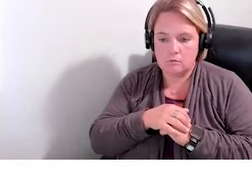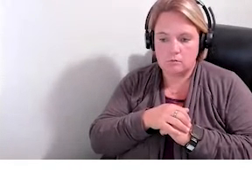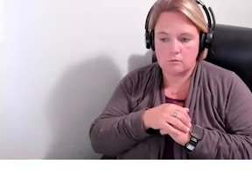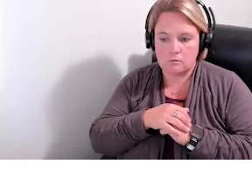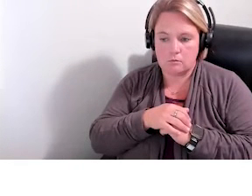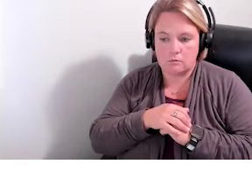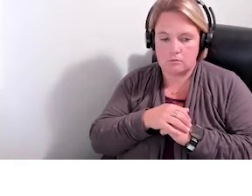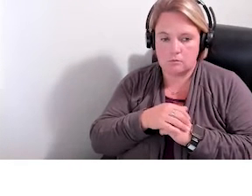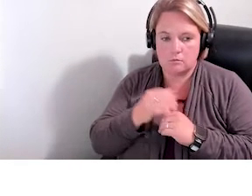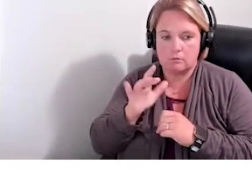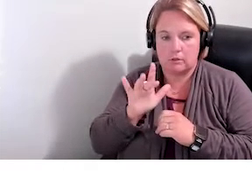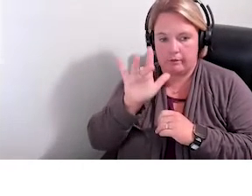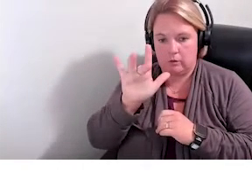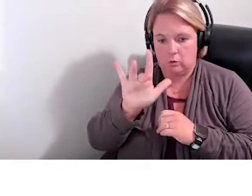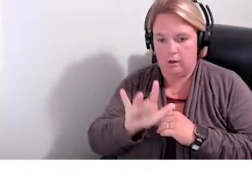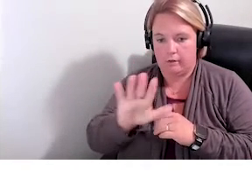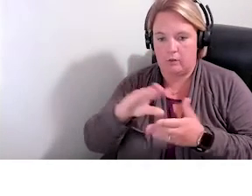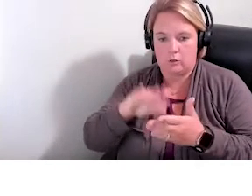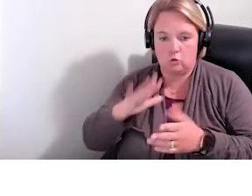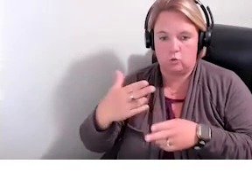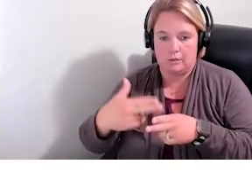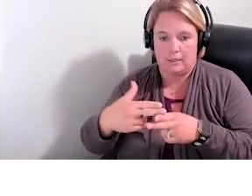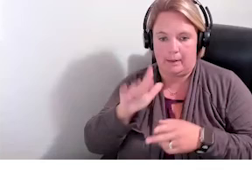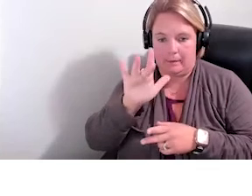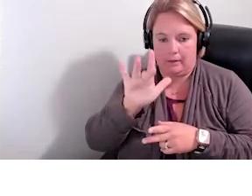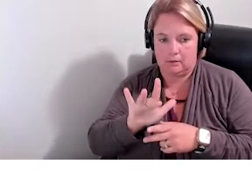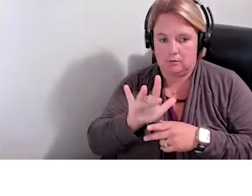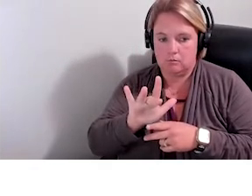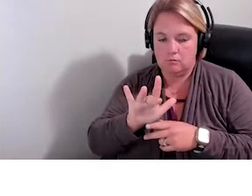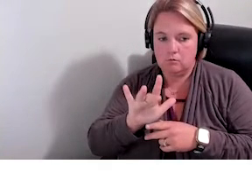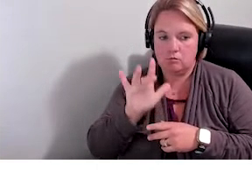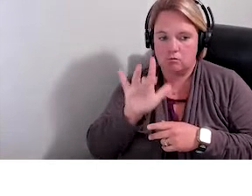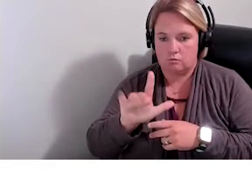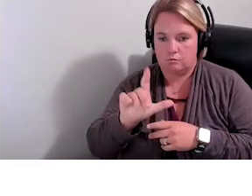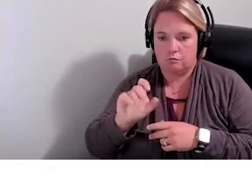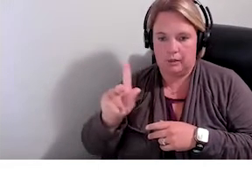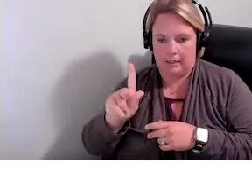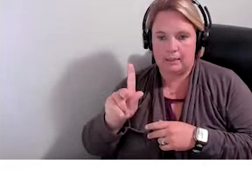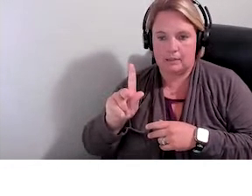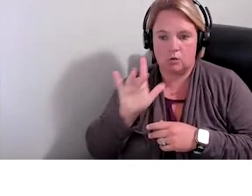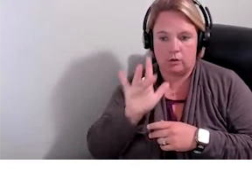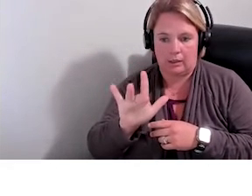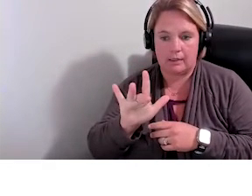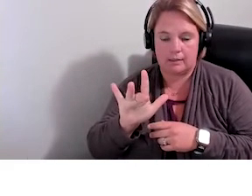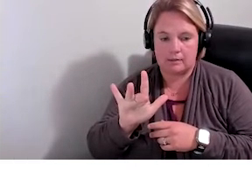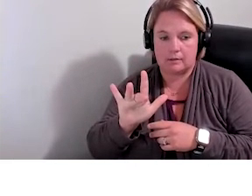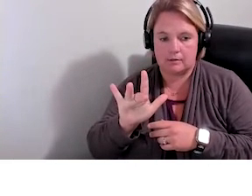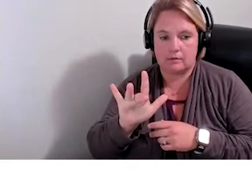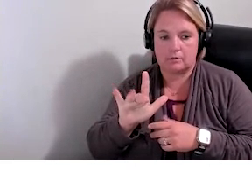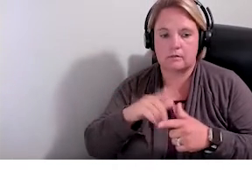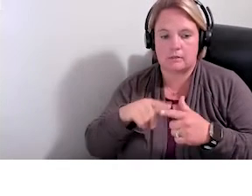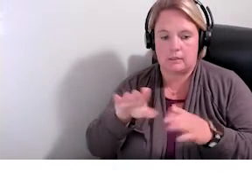you hover over the student's name, you will be able to click on, it's a link, you will be able to click on that. And then it will open